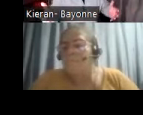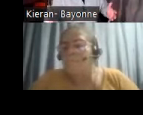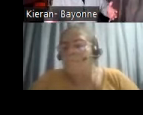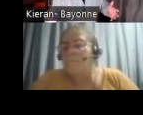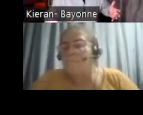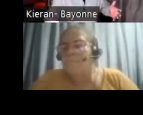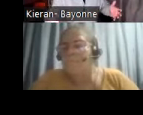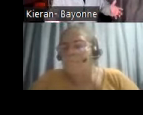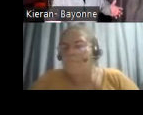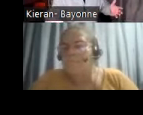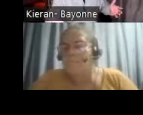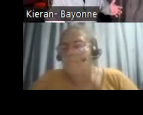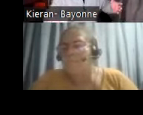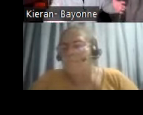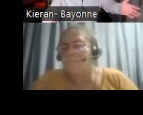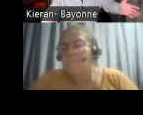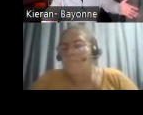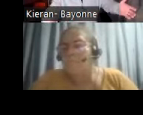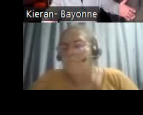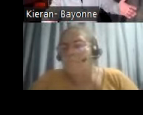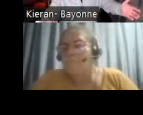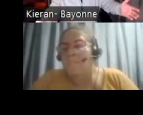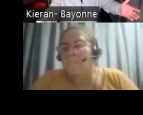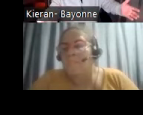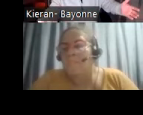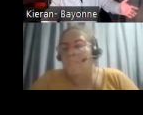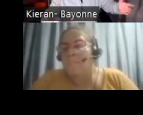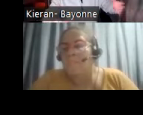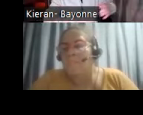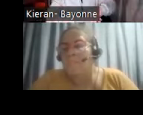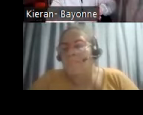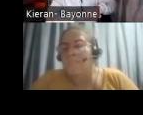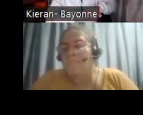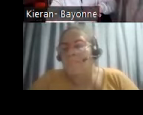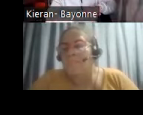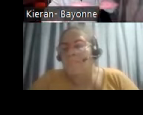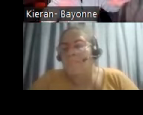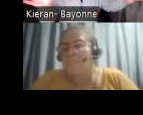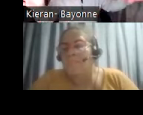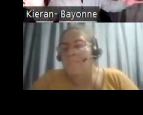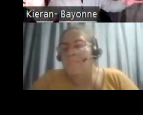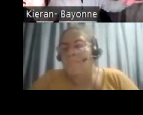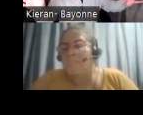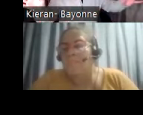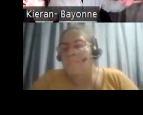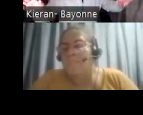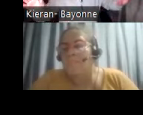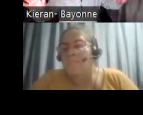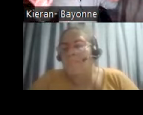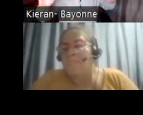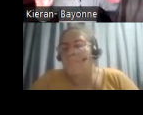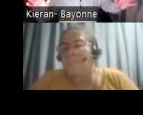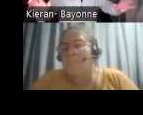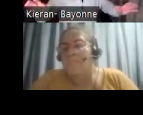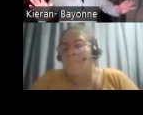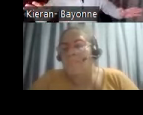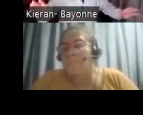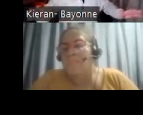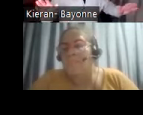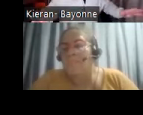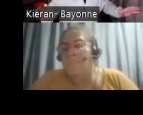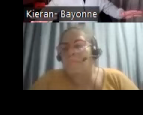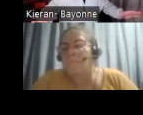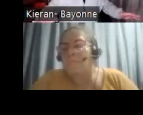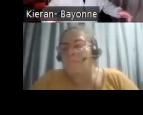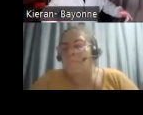which was then Suez, he worked in the sewers for United Water, and they basically stopped doing. They did a fraction of the maintenance